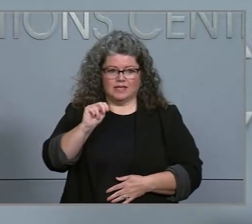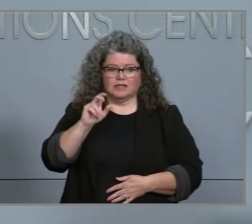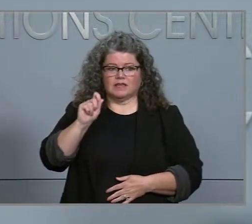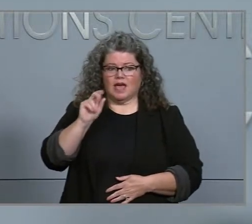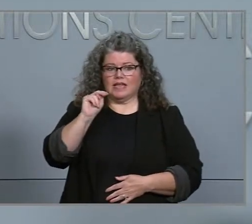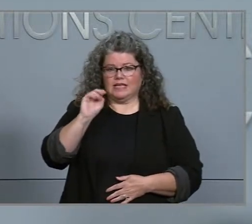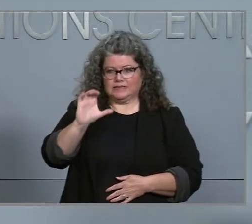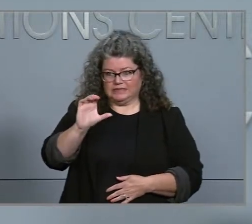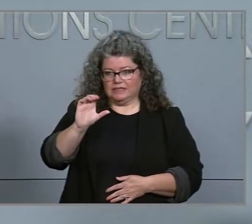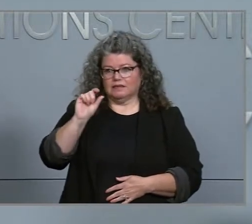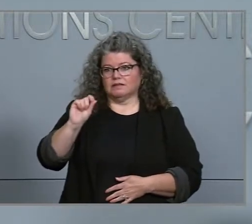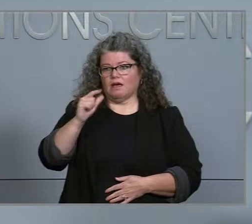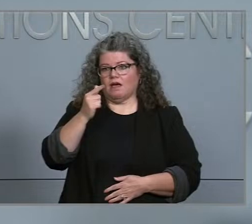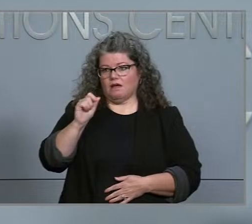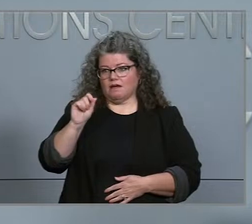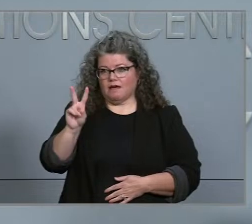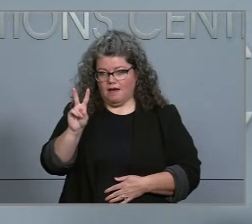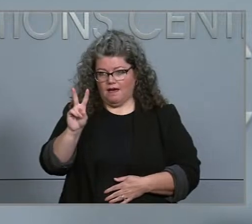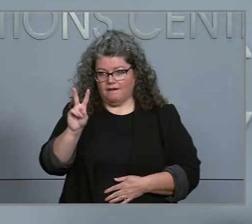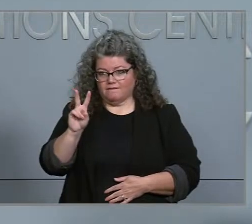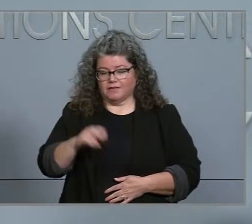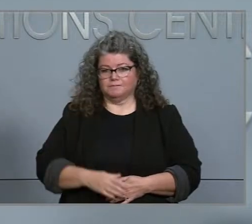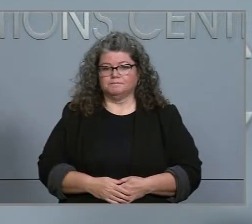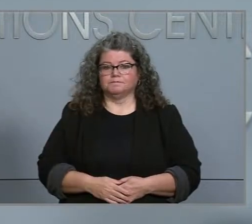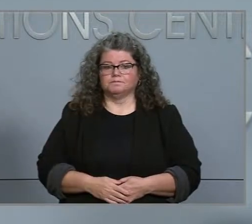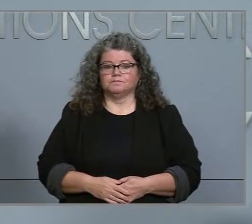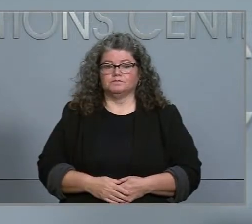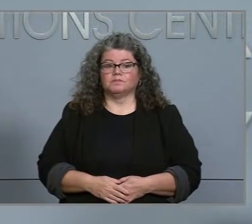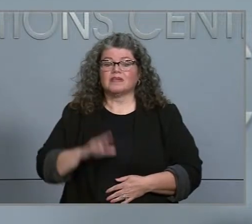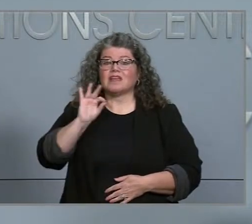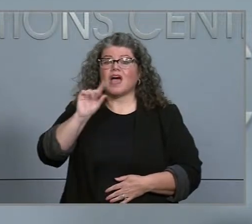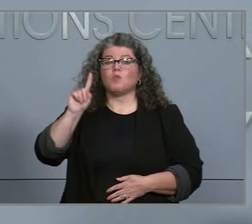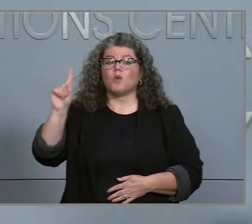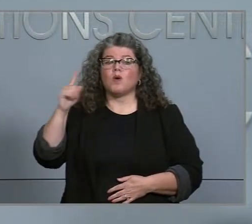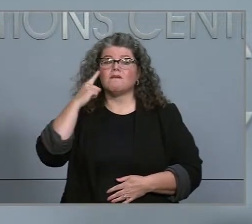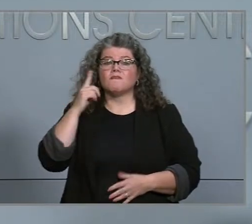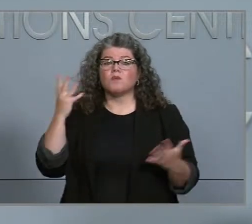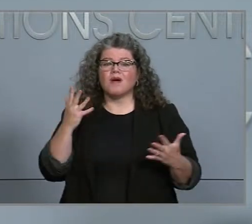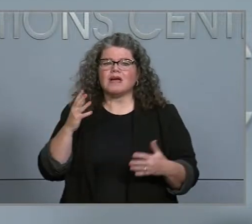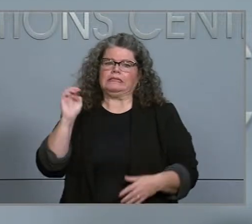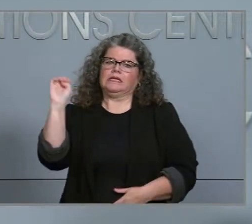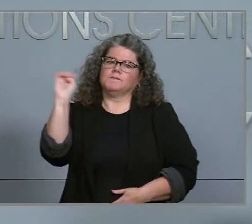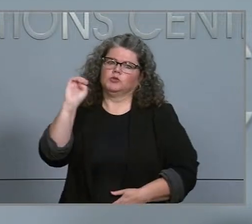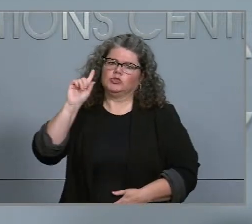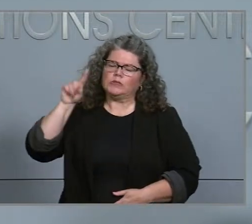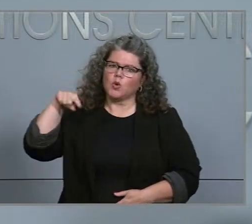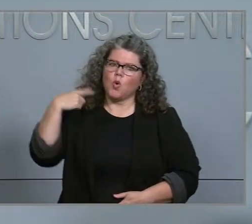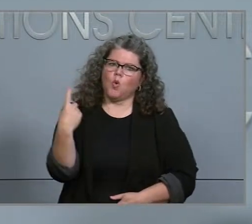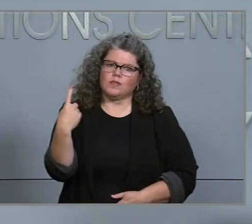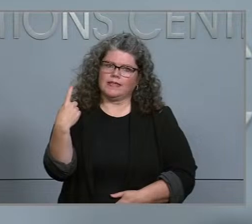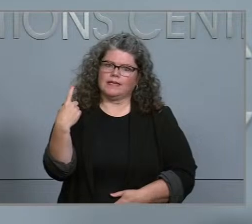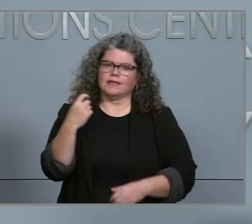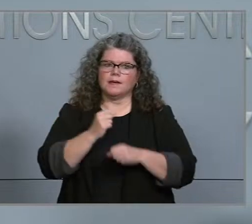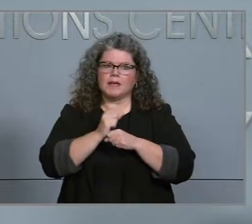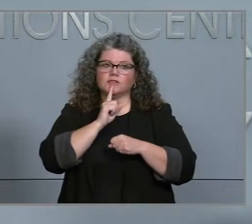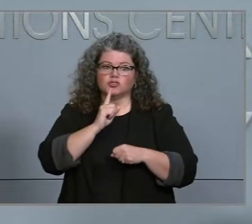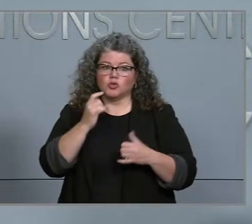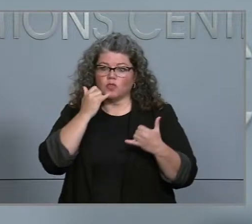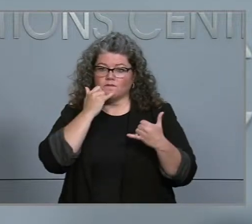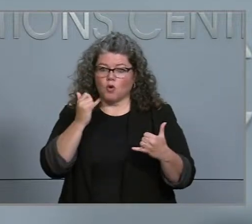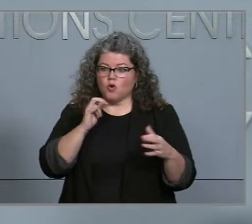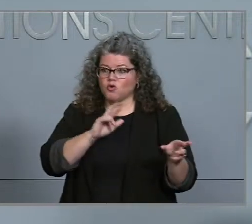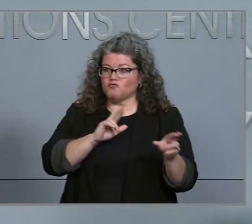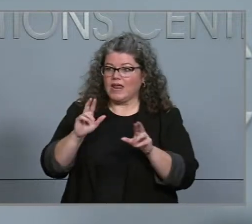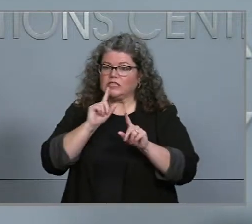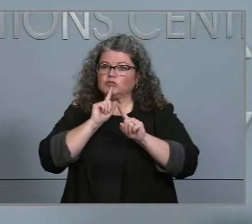fiman.nc.gov. Finally, please call 911 only for emergencies. We wish to keep emergency lines open for